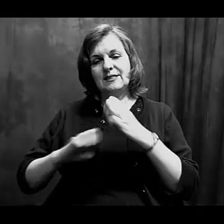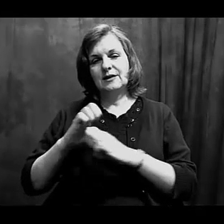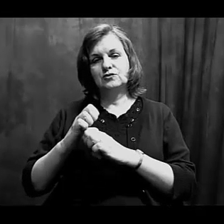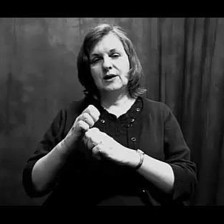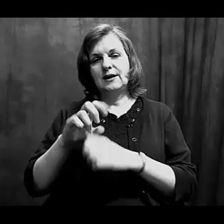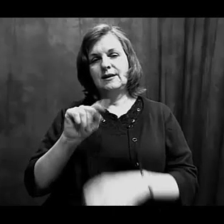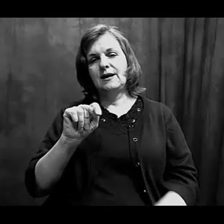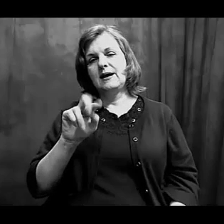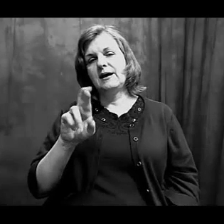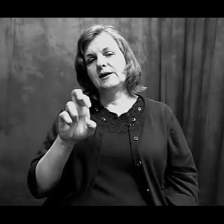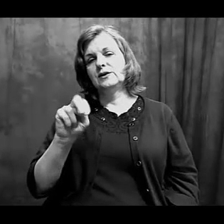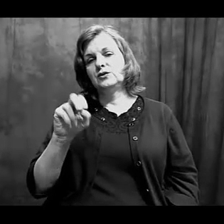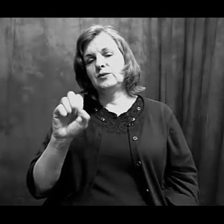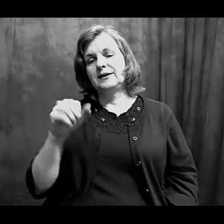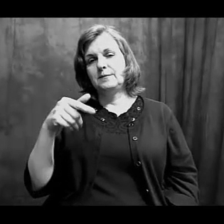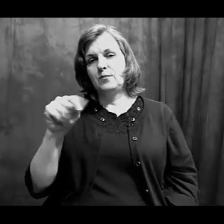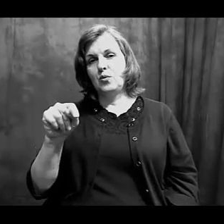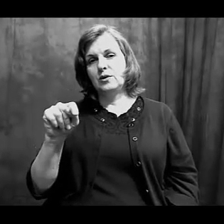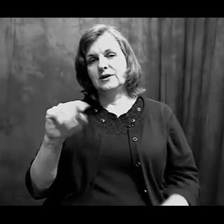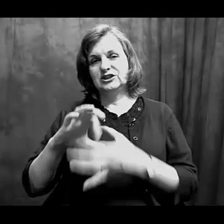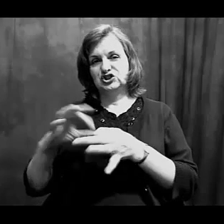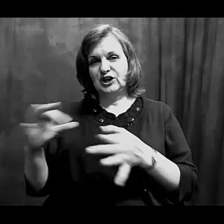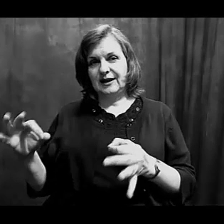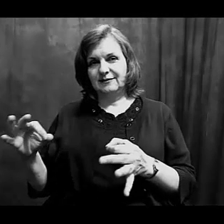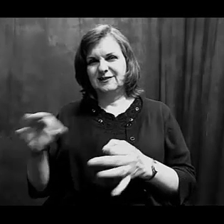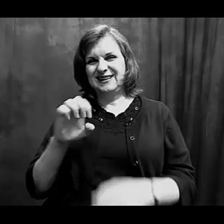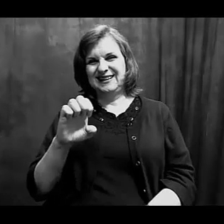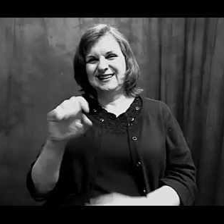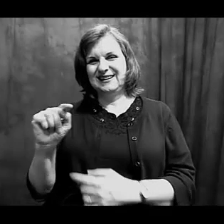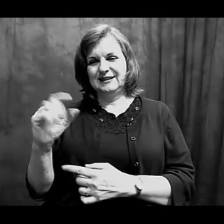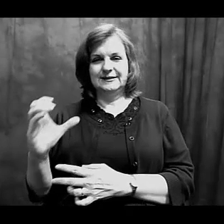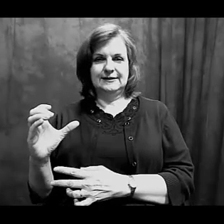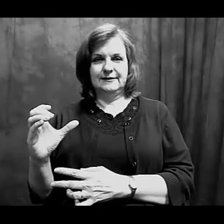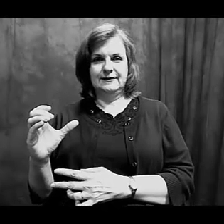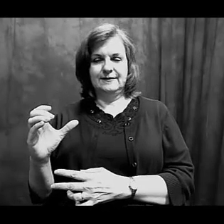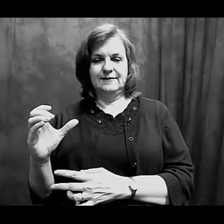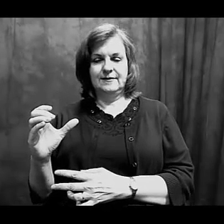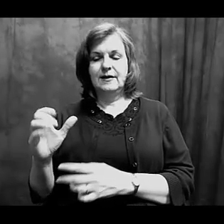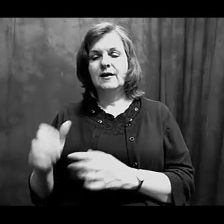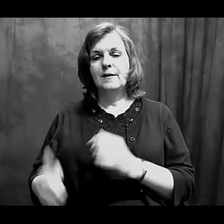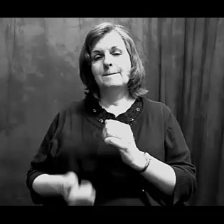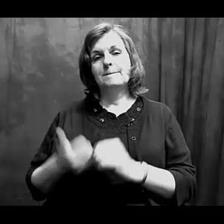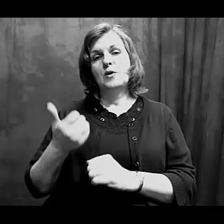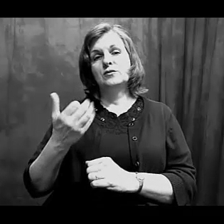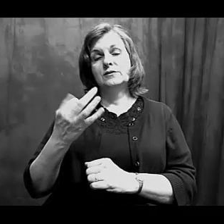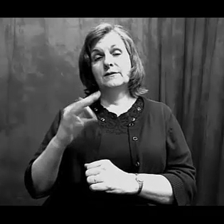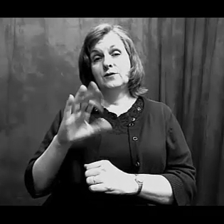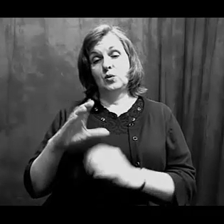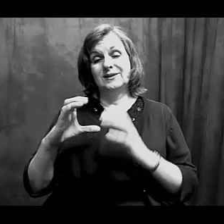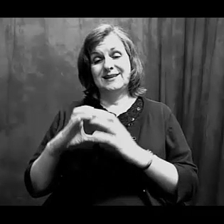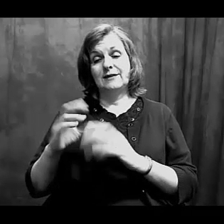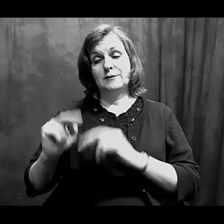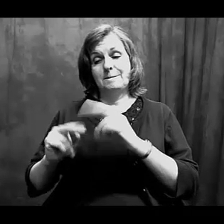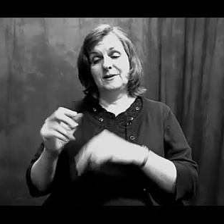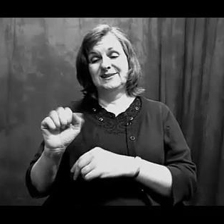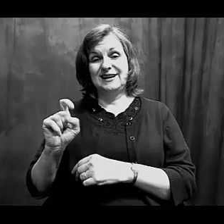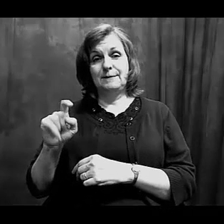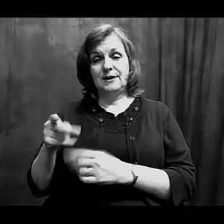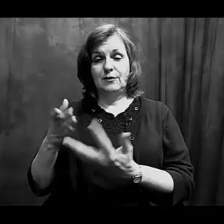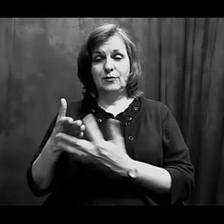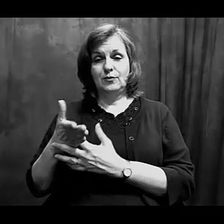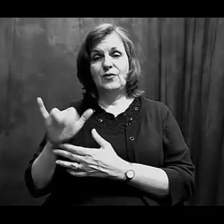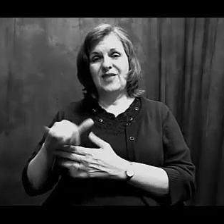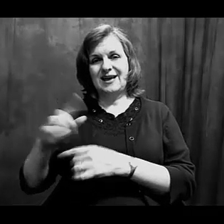electron transport chain. This is where we're going to see the majority of the ATP